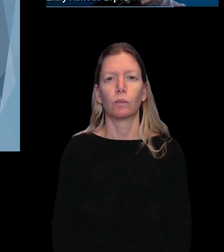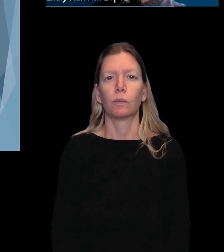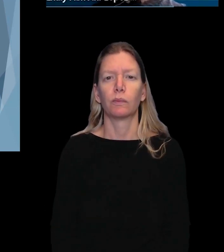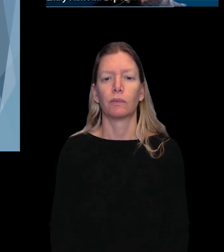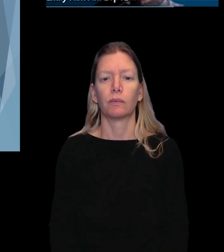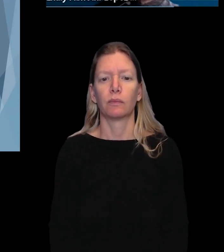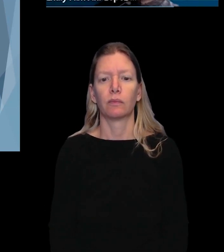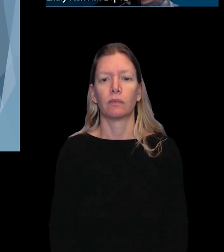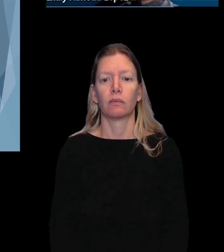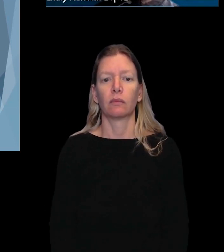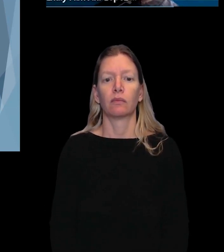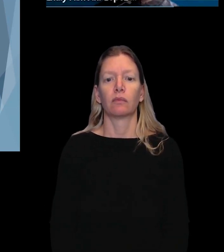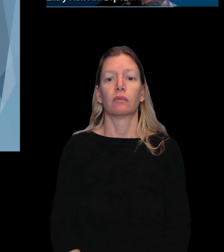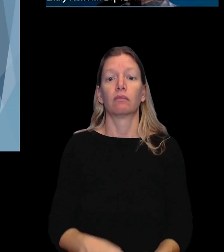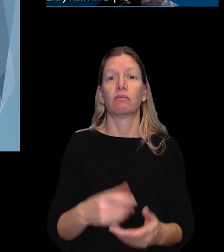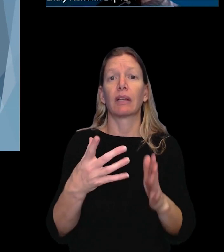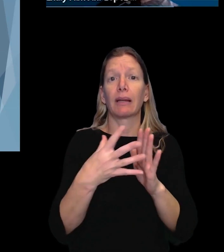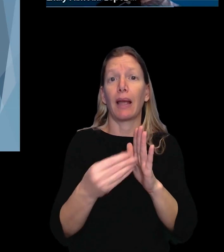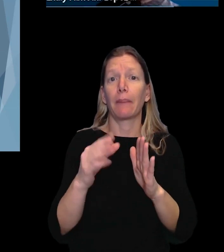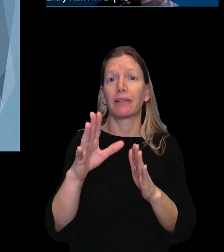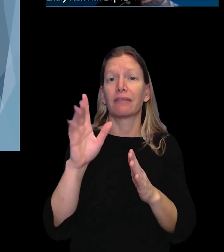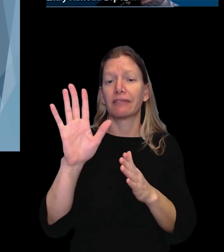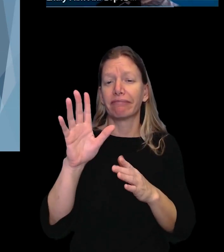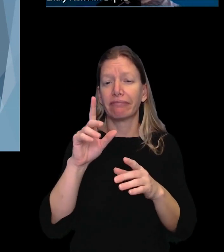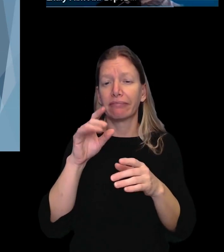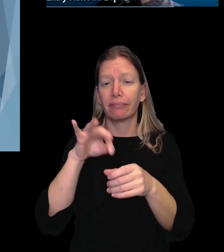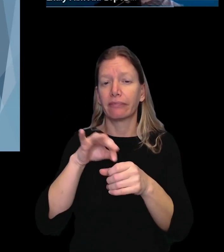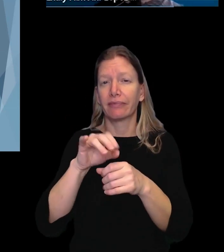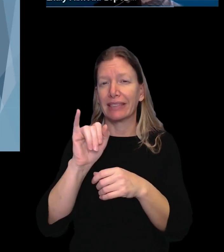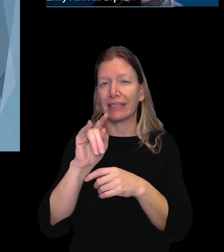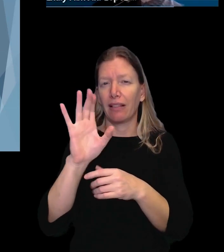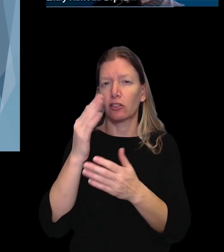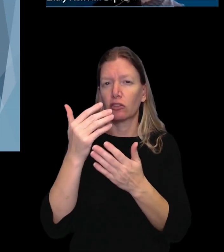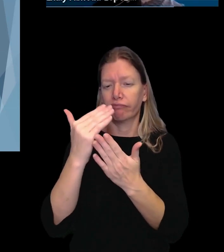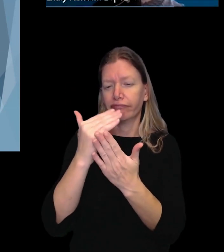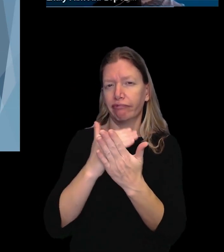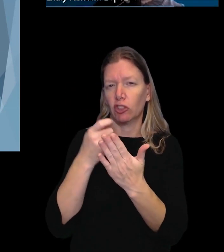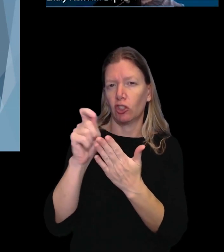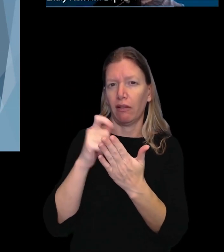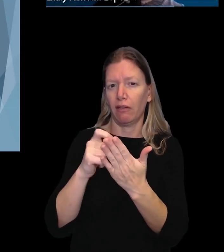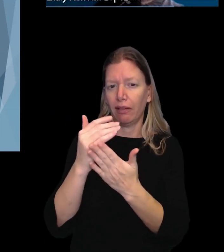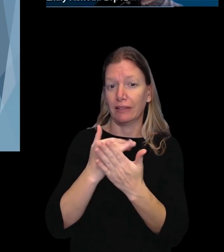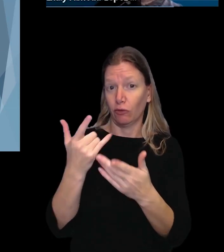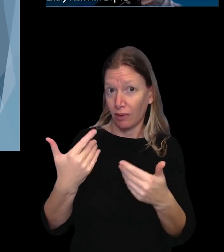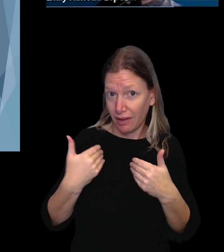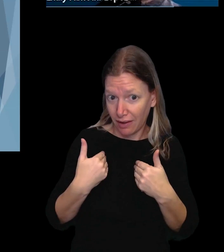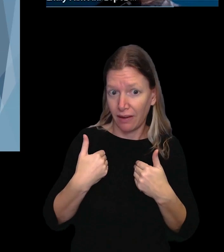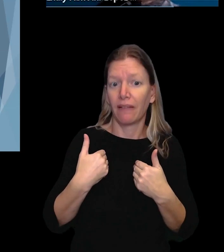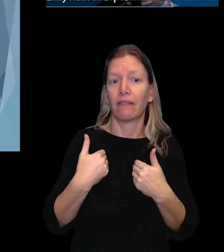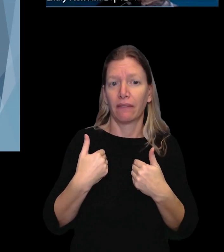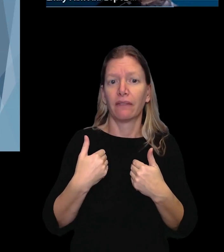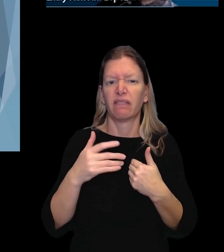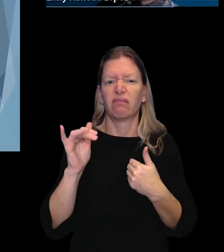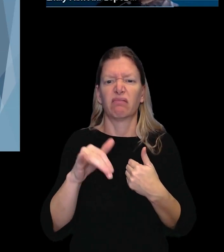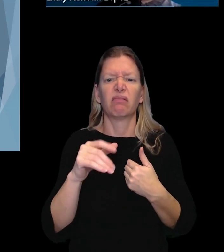issue. Um, a copy of the polling site checklist that's available online